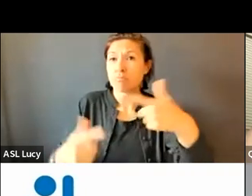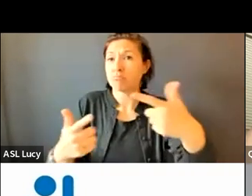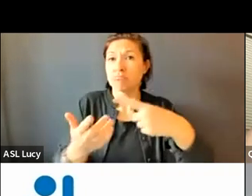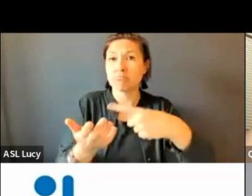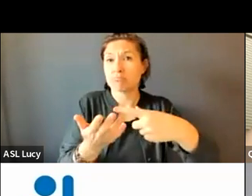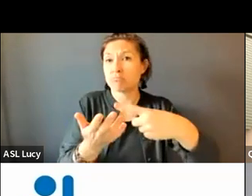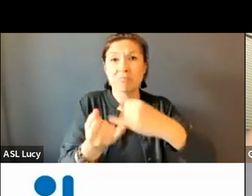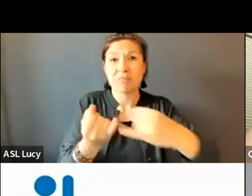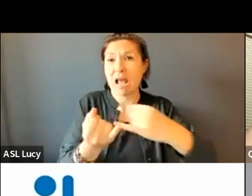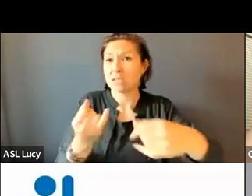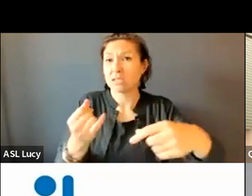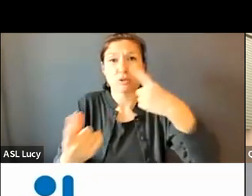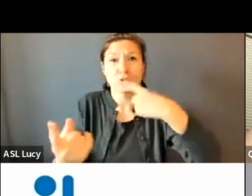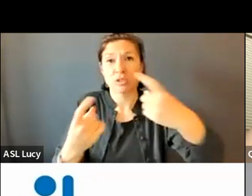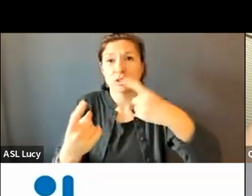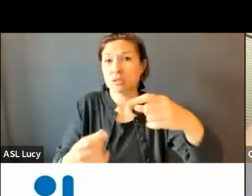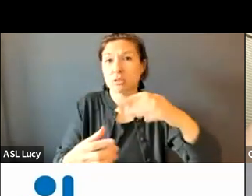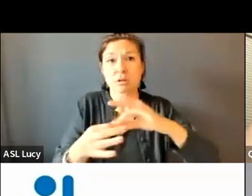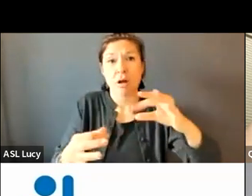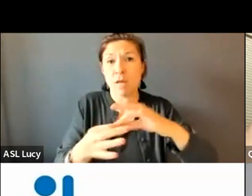final questions and comments